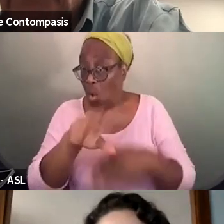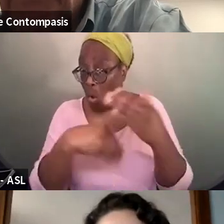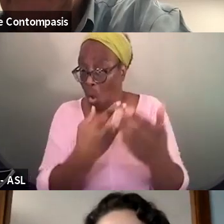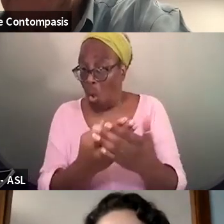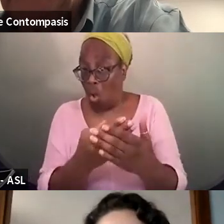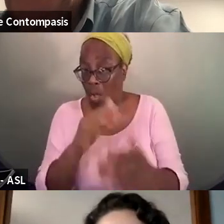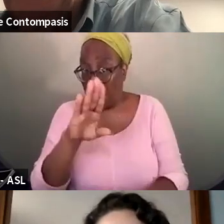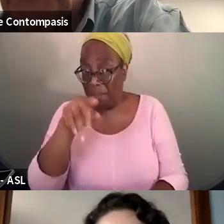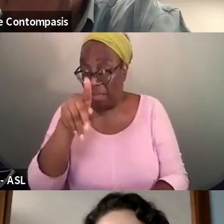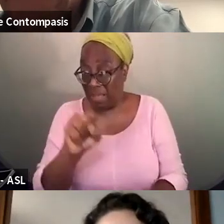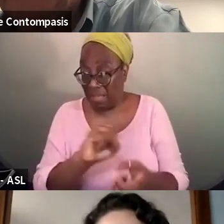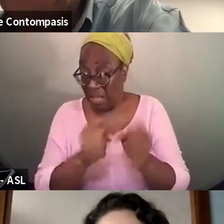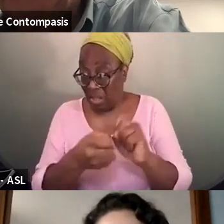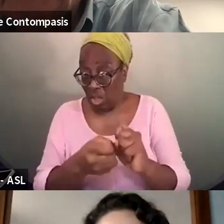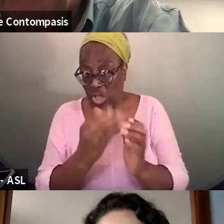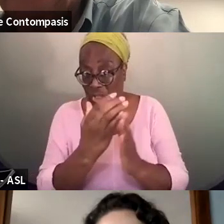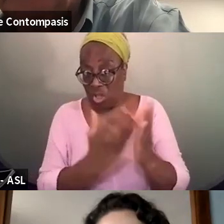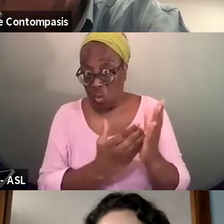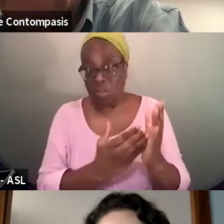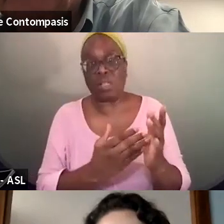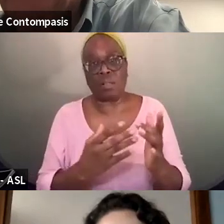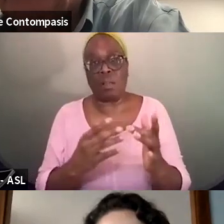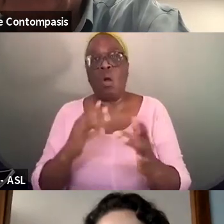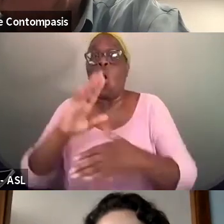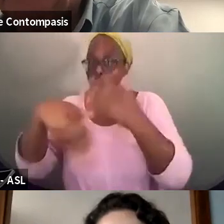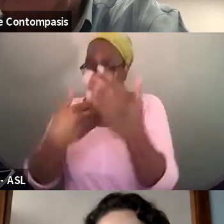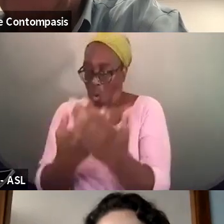They all are required to teach English